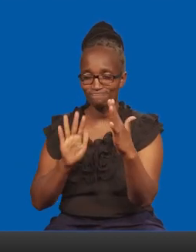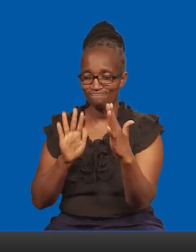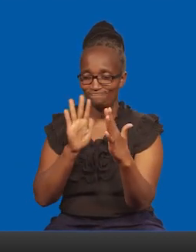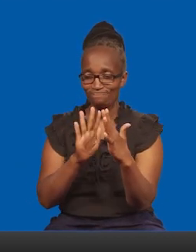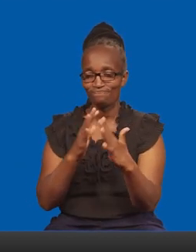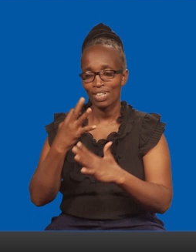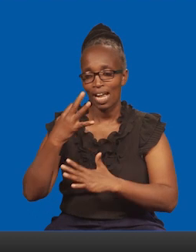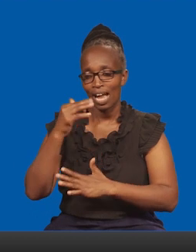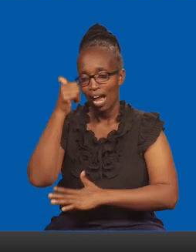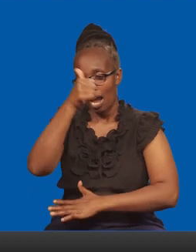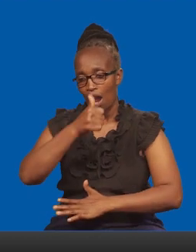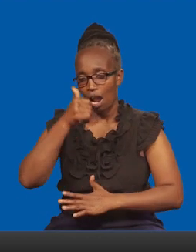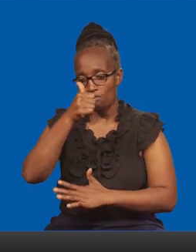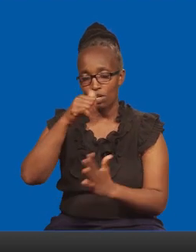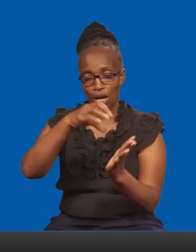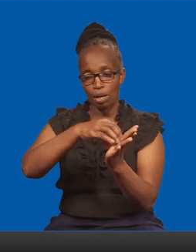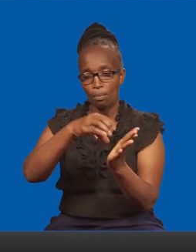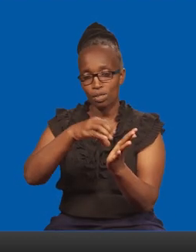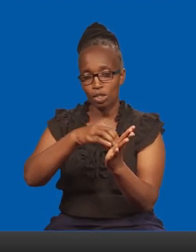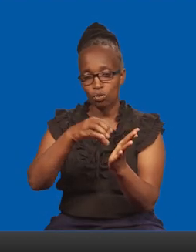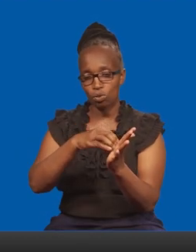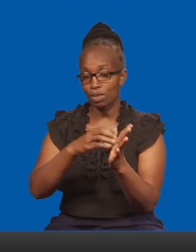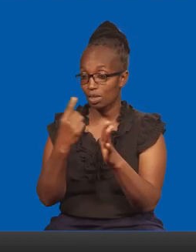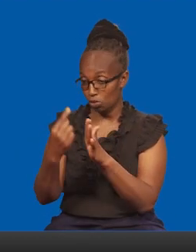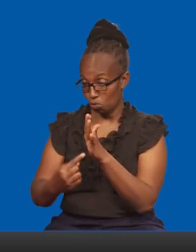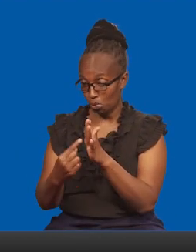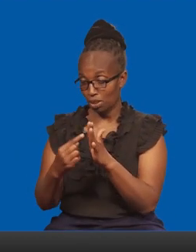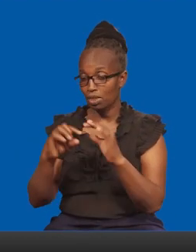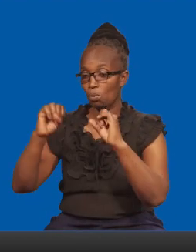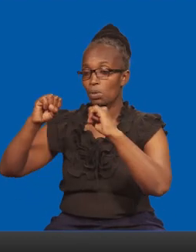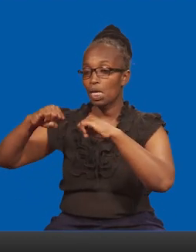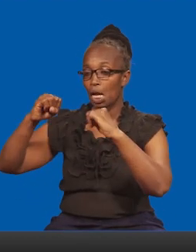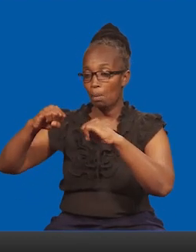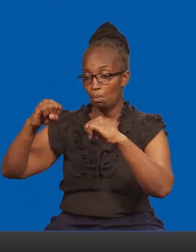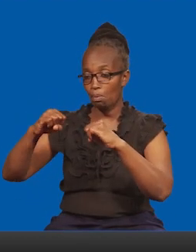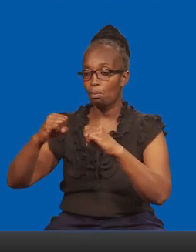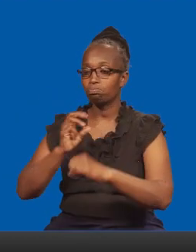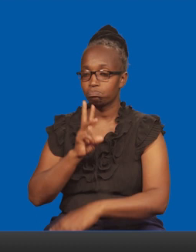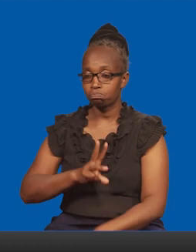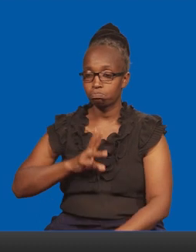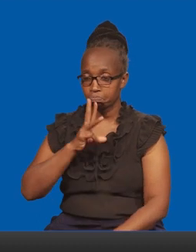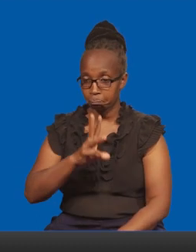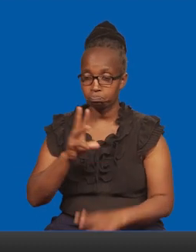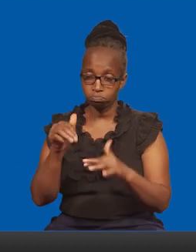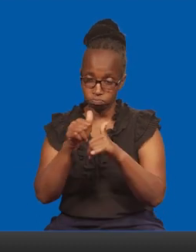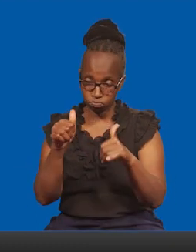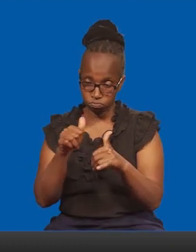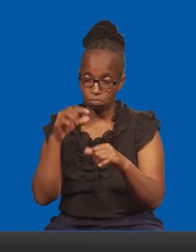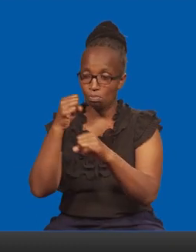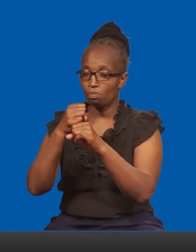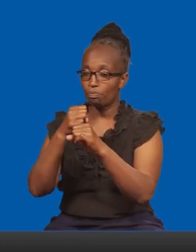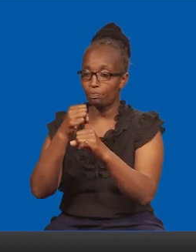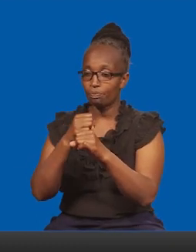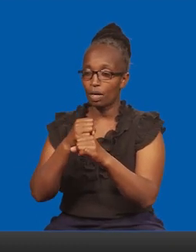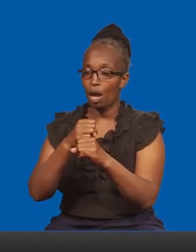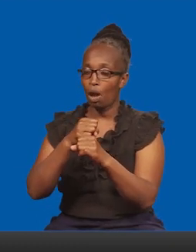challenge that we face collectively. Africa's position and offer is that we are able and we are